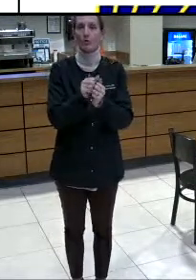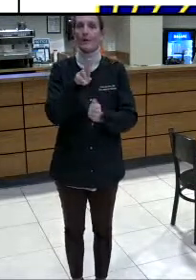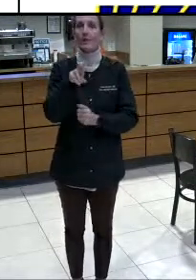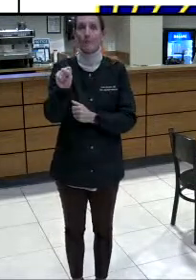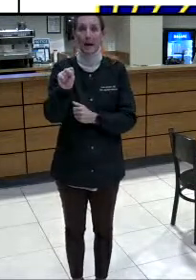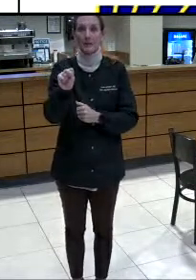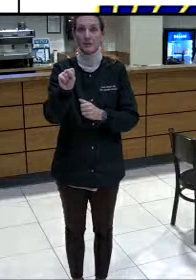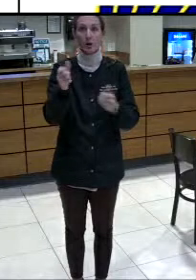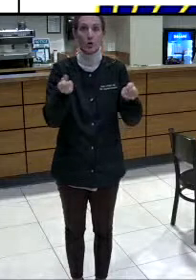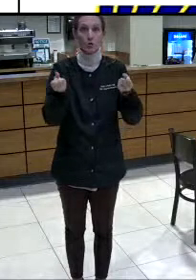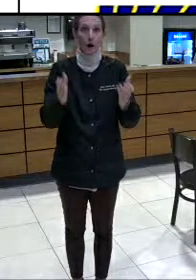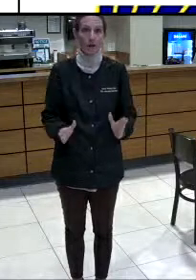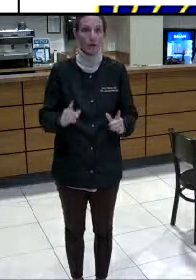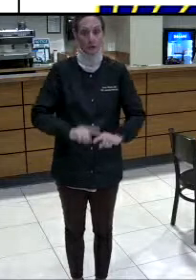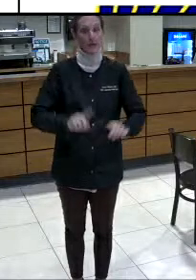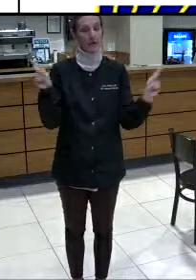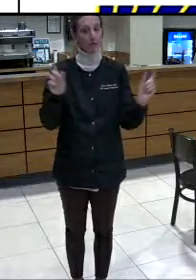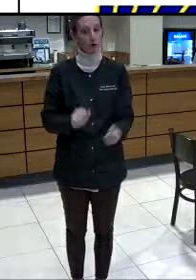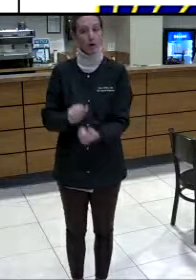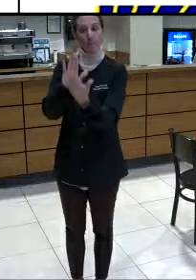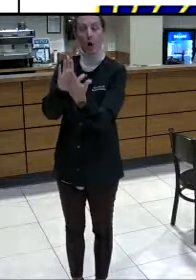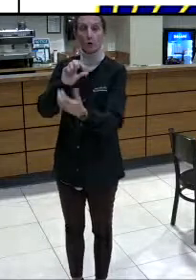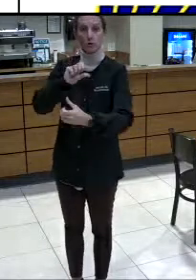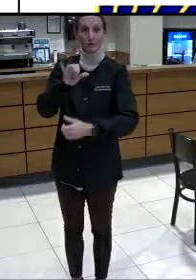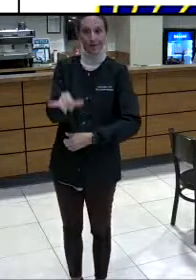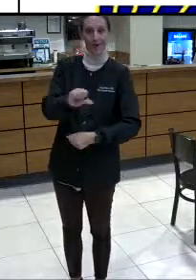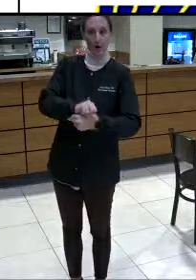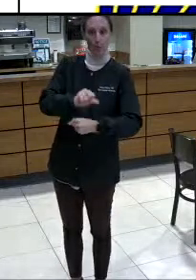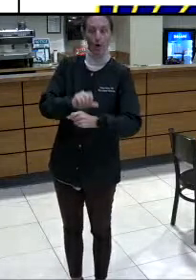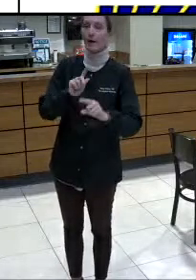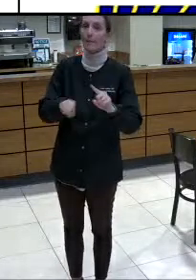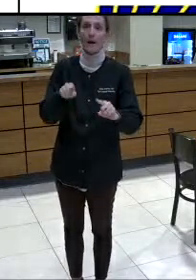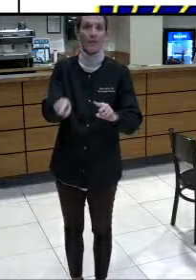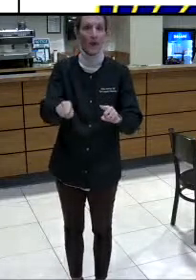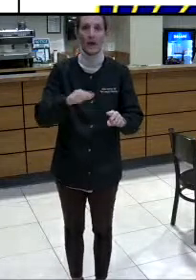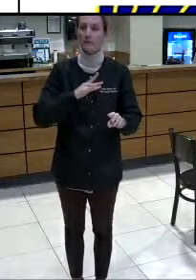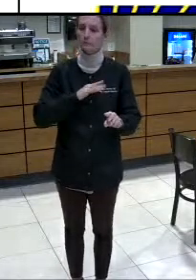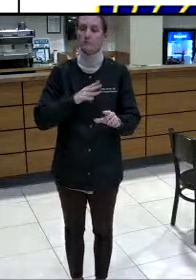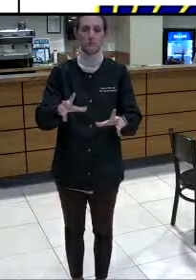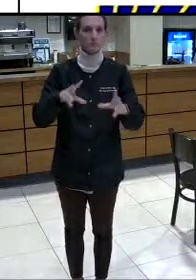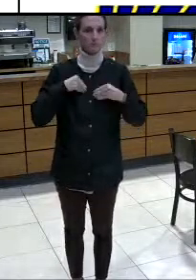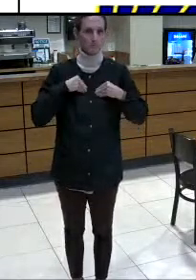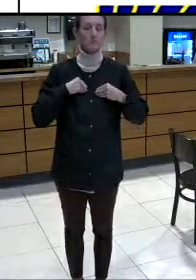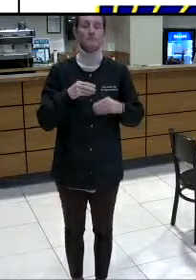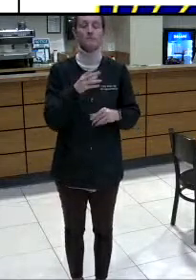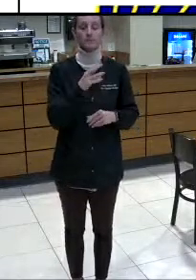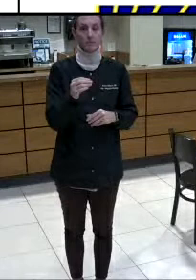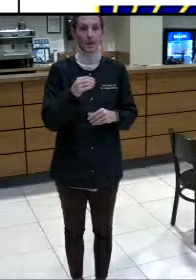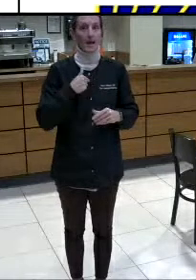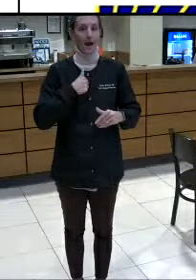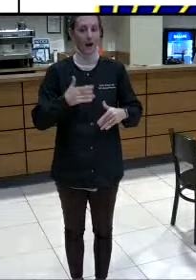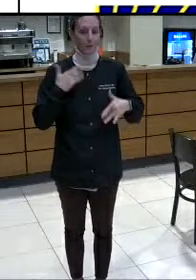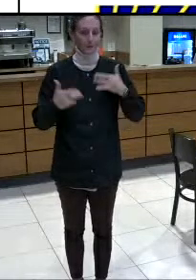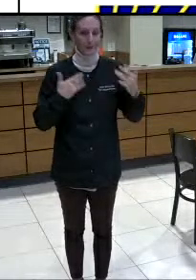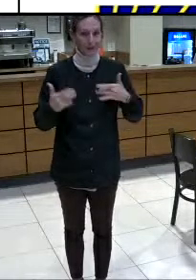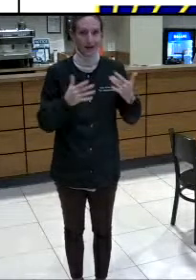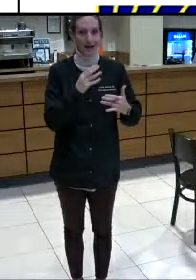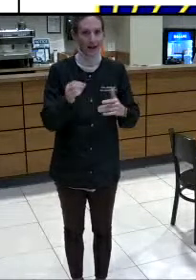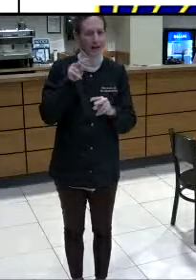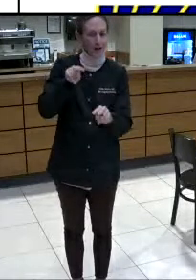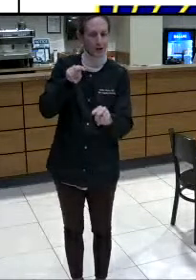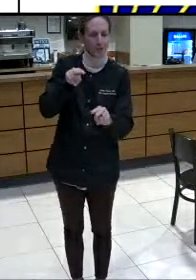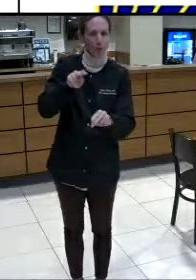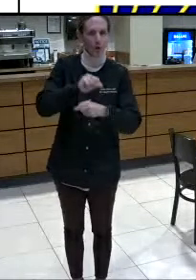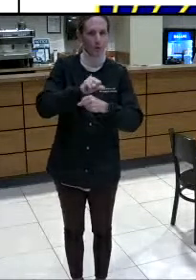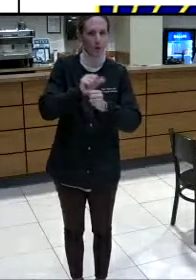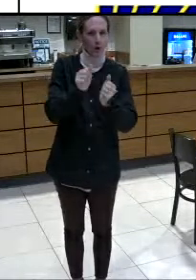Definitely a different approach to the work, but it was well received. I was very excited about it. I am looking forward to working with Ms. Hill and